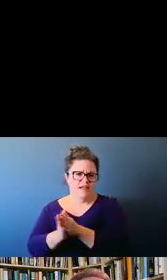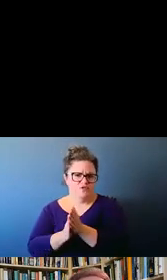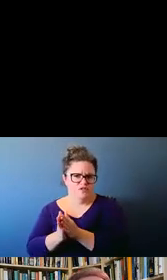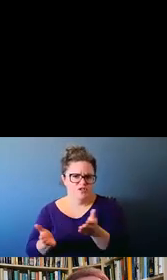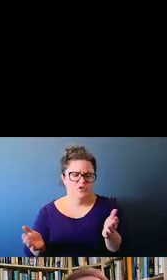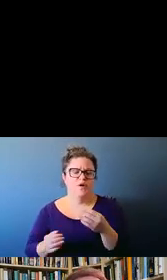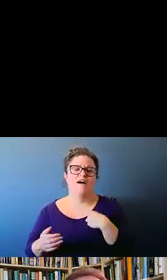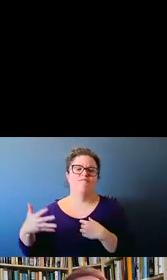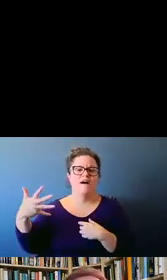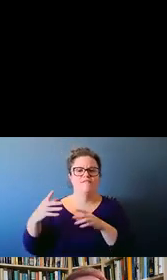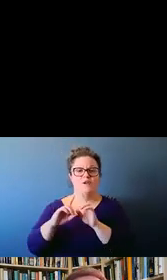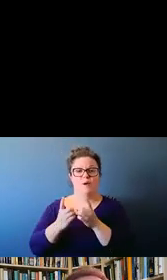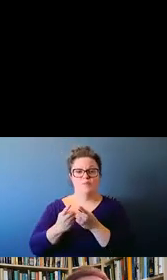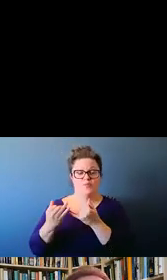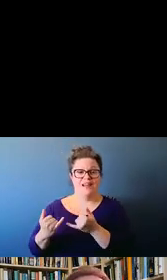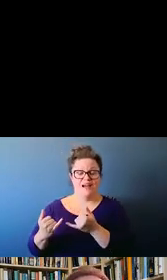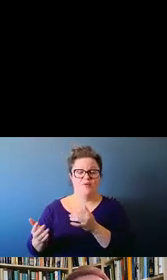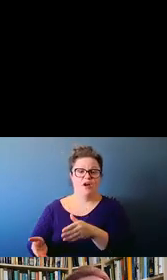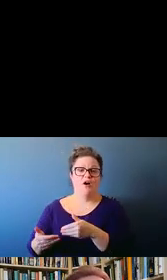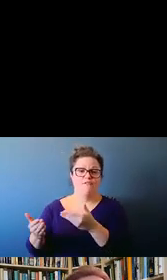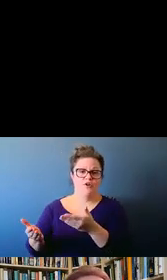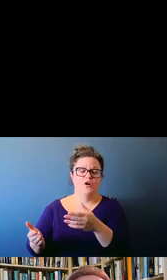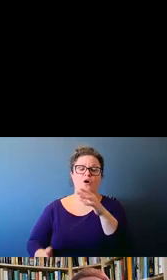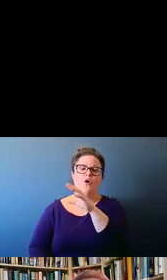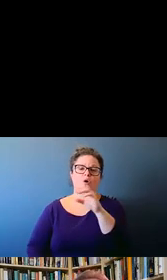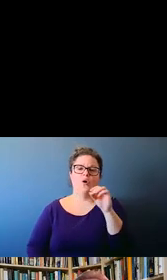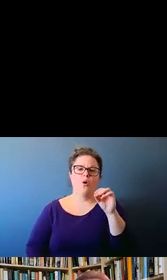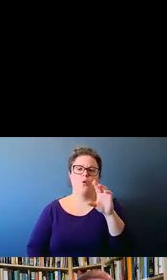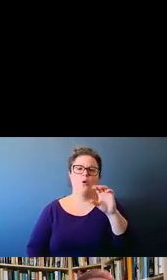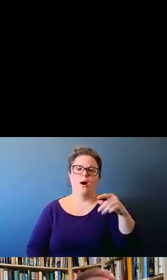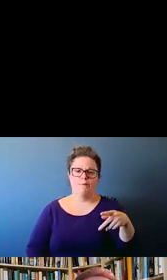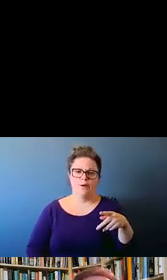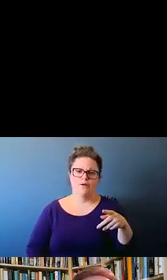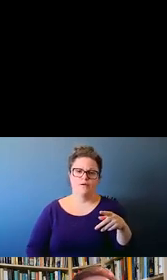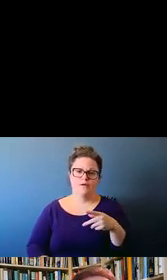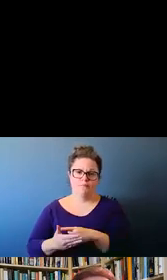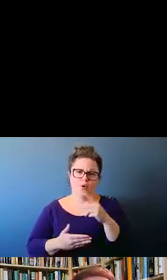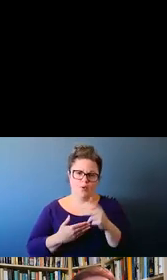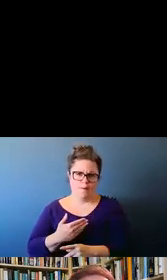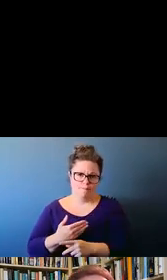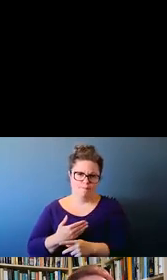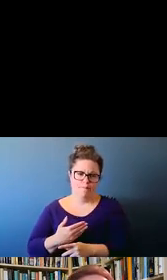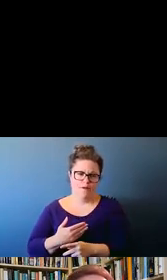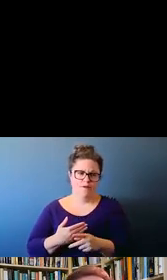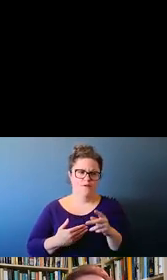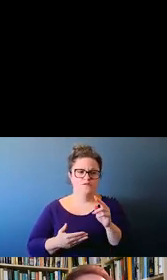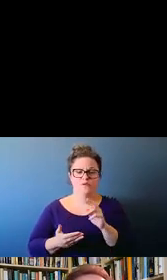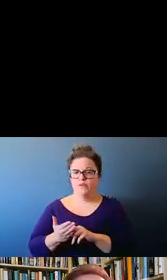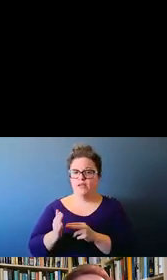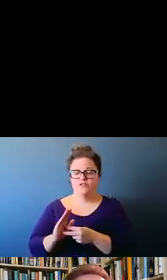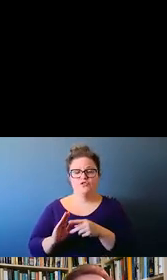have five departments right now that offer co-op programs. So you can integrate a term of